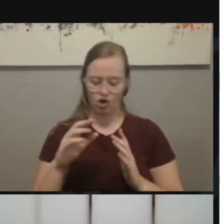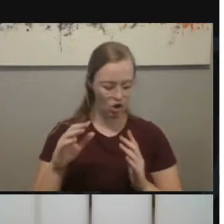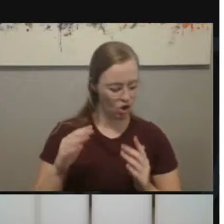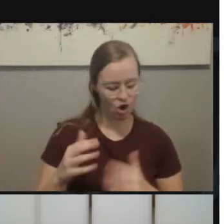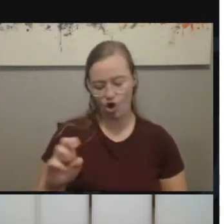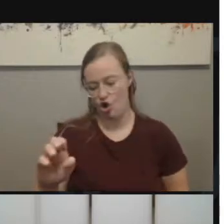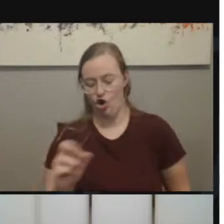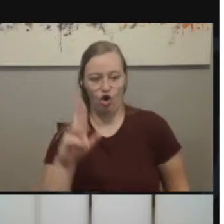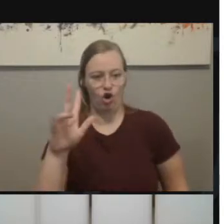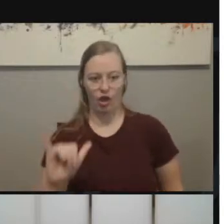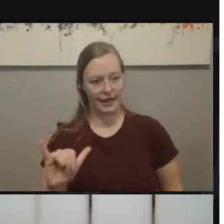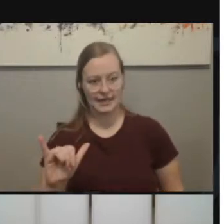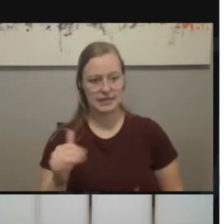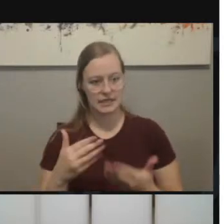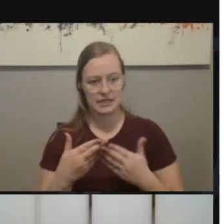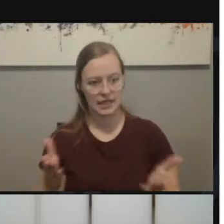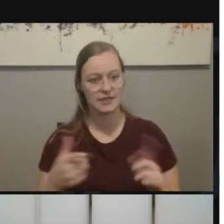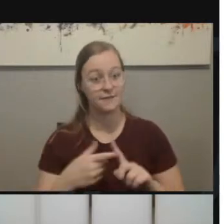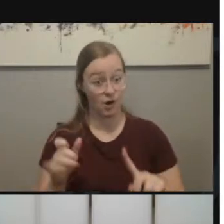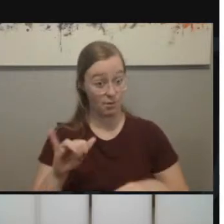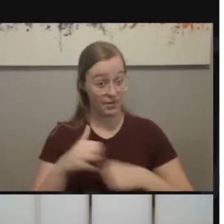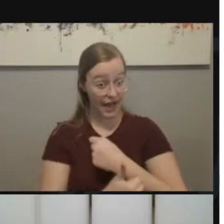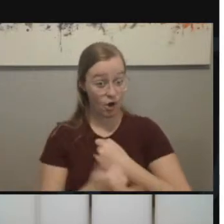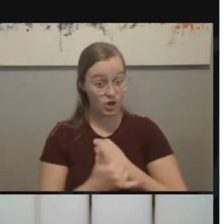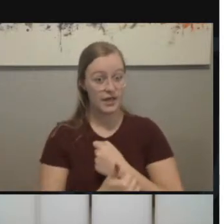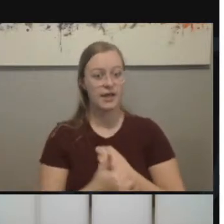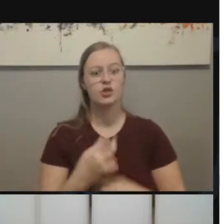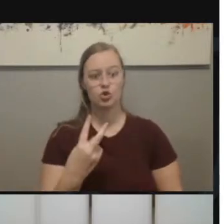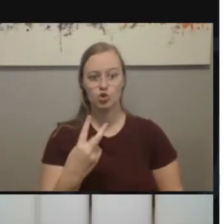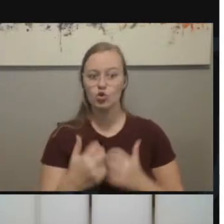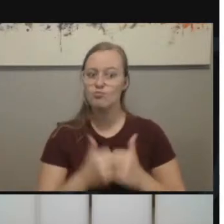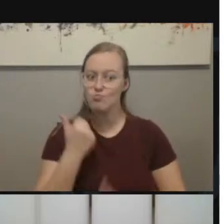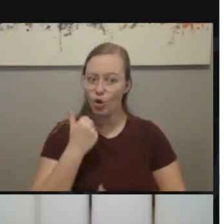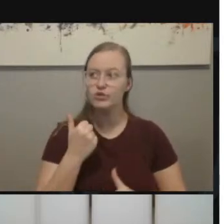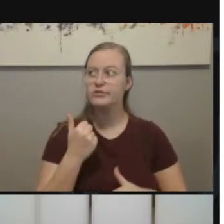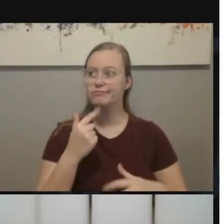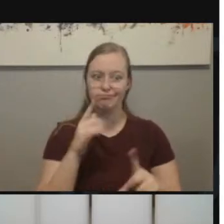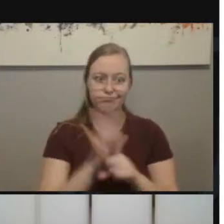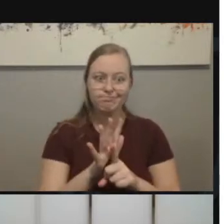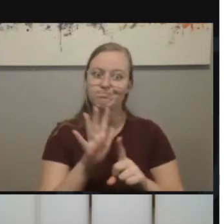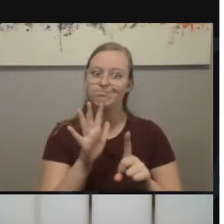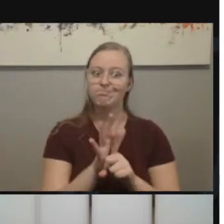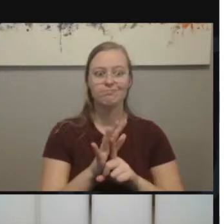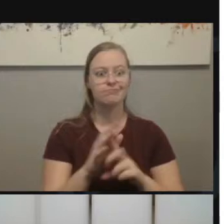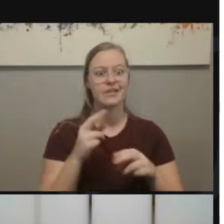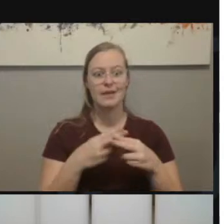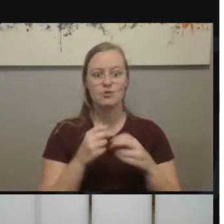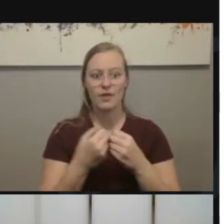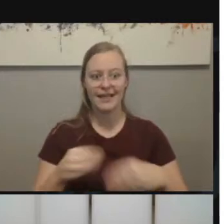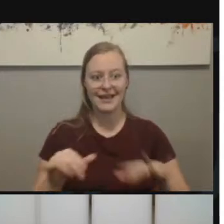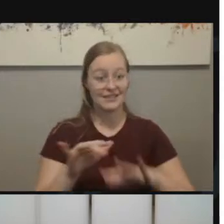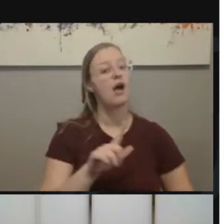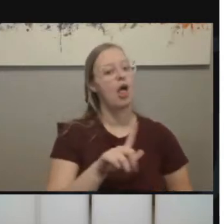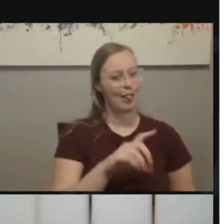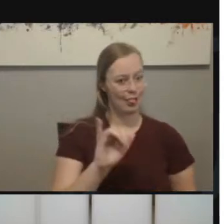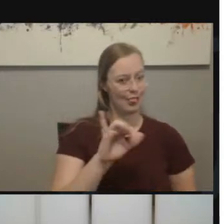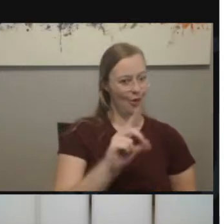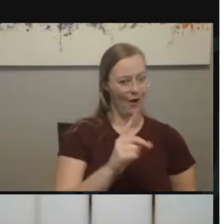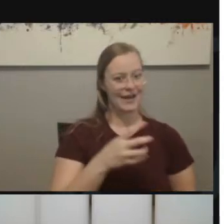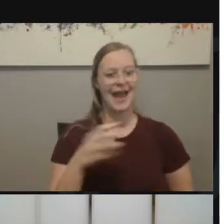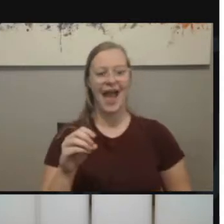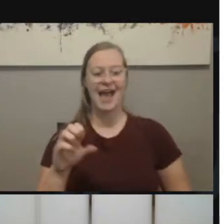the county, and perhaps the 2 most prominent names dealing in land were Lloyd and